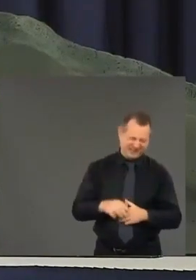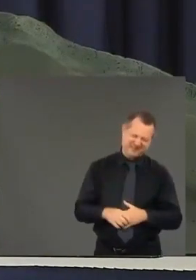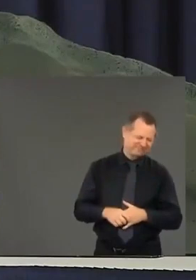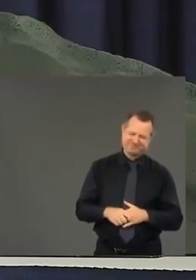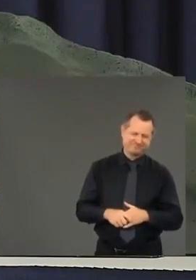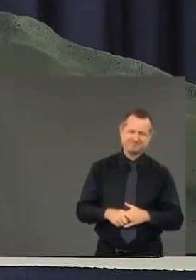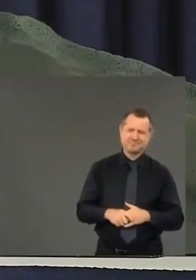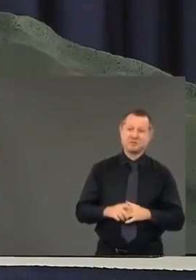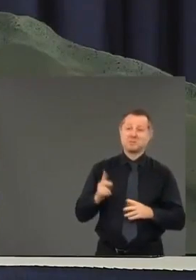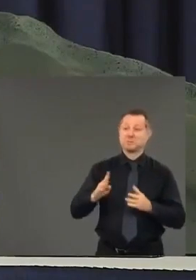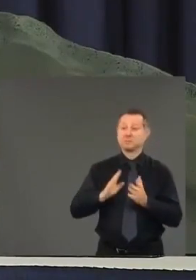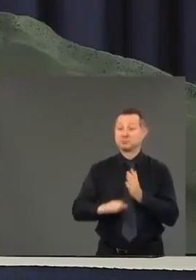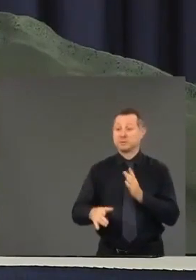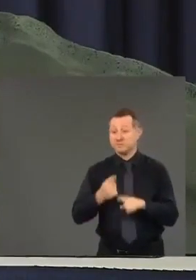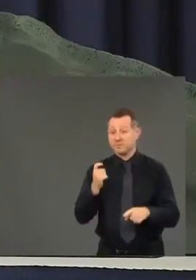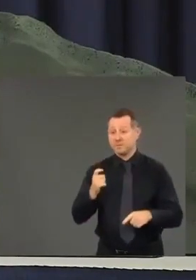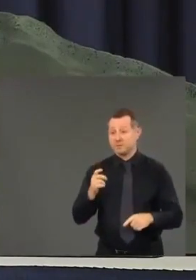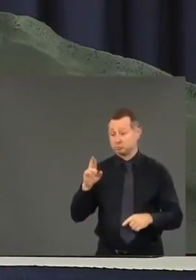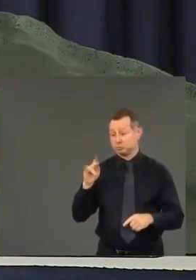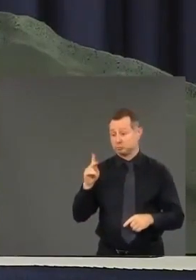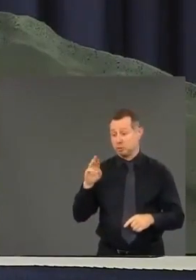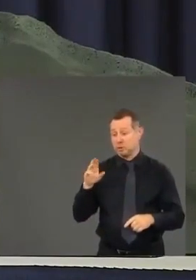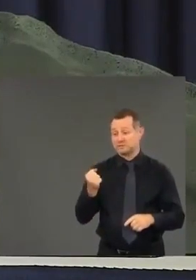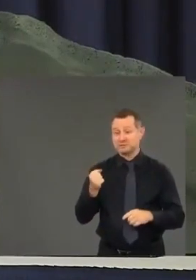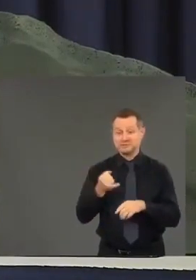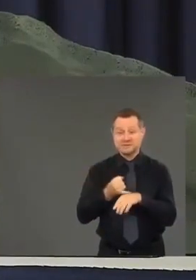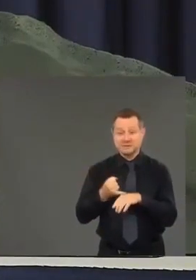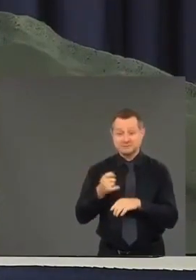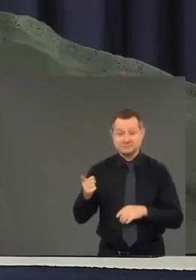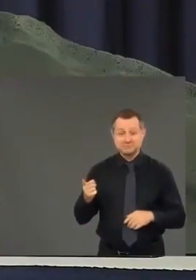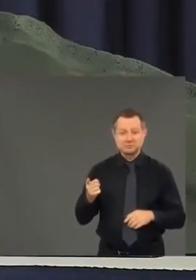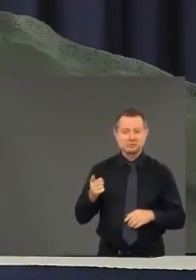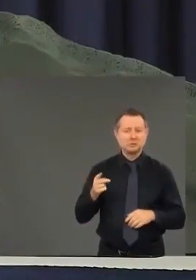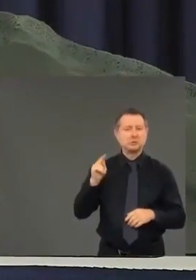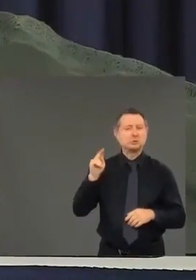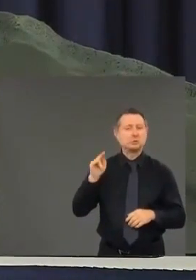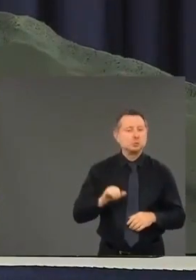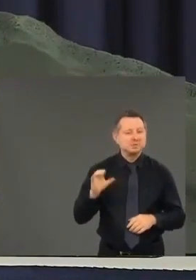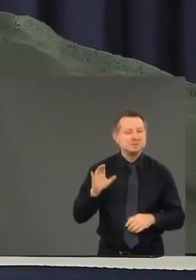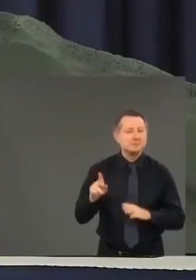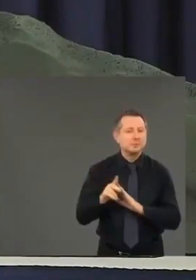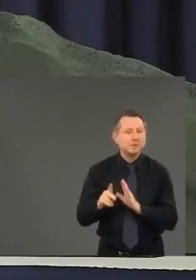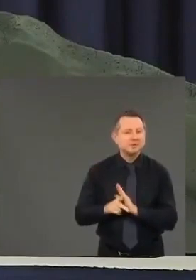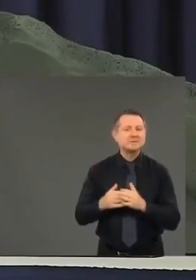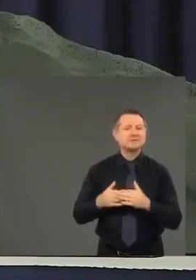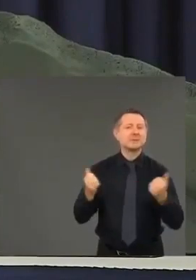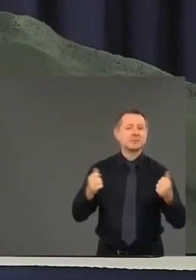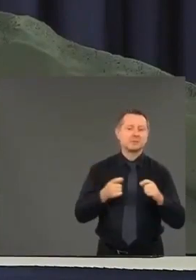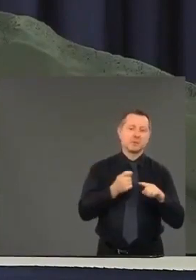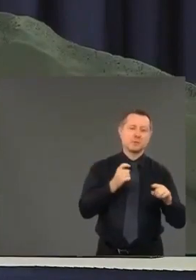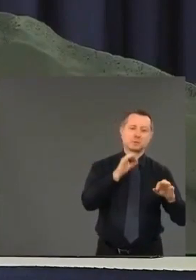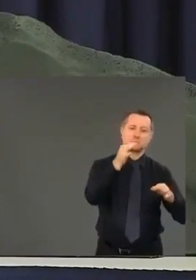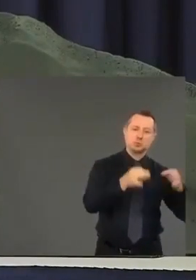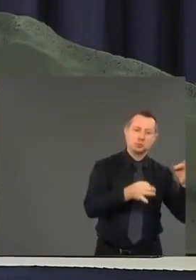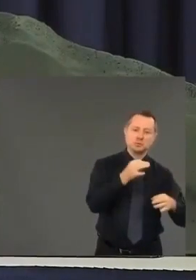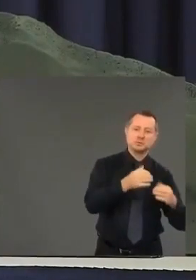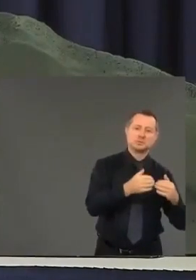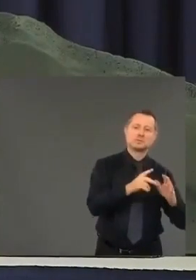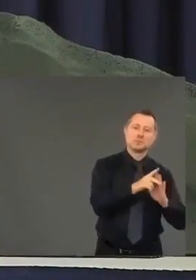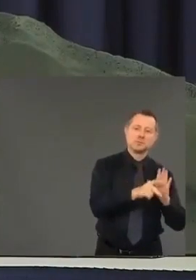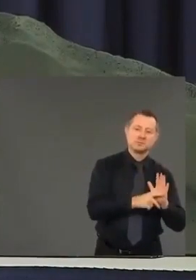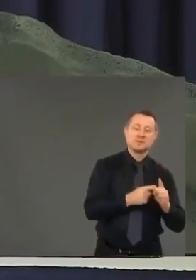Rikers, you're trying to separate city policy from court policy from district attorneys, right?